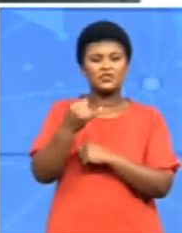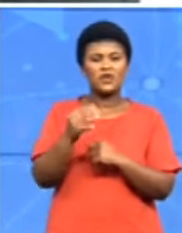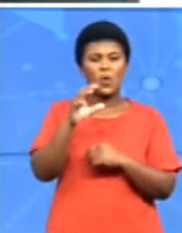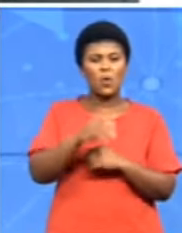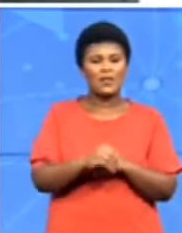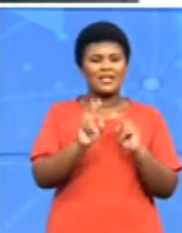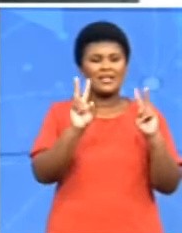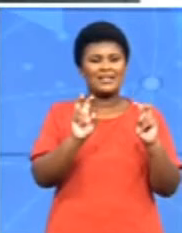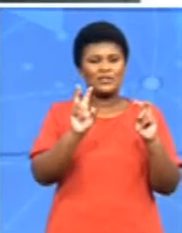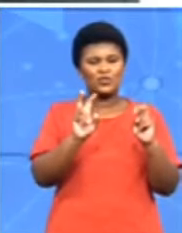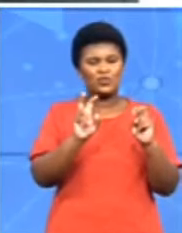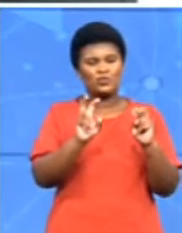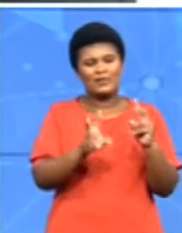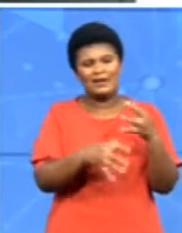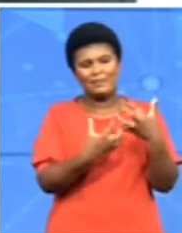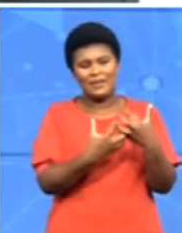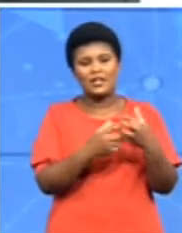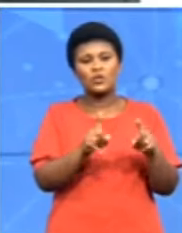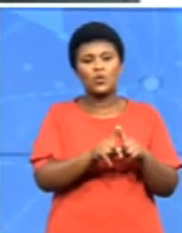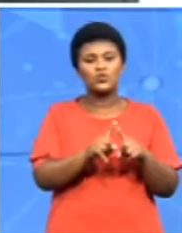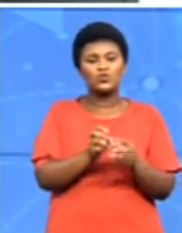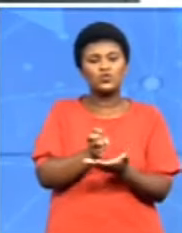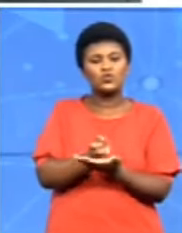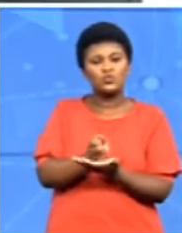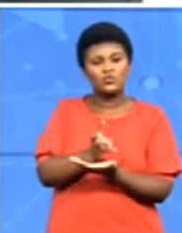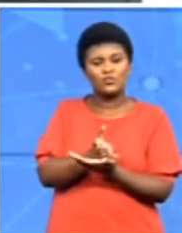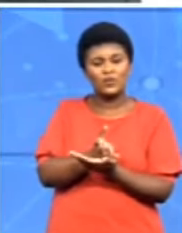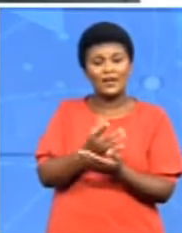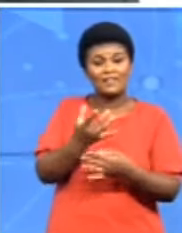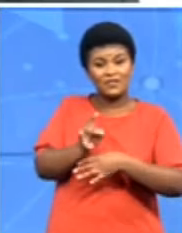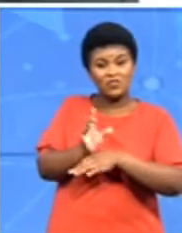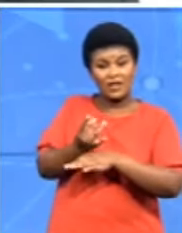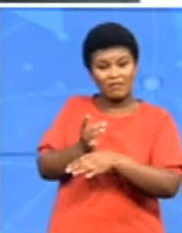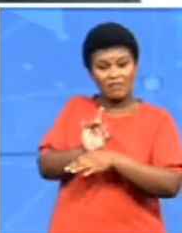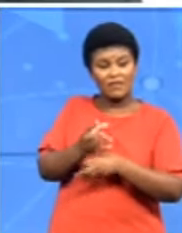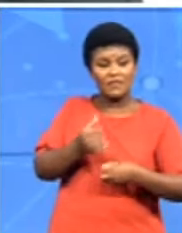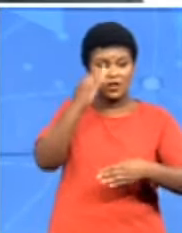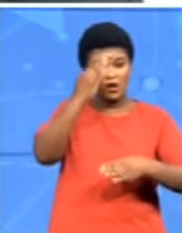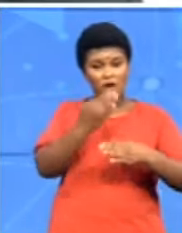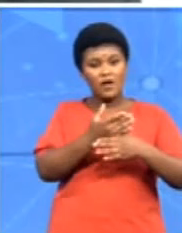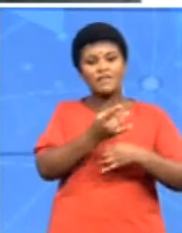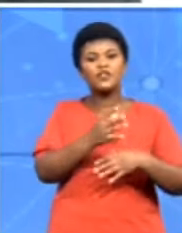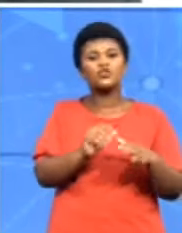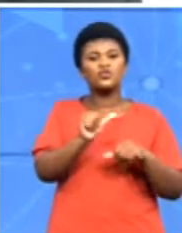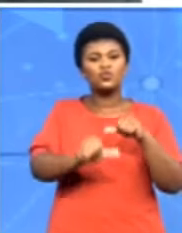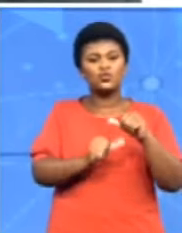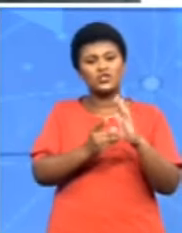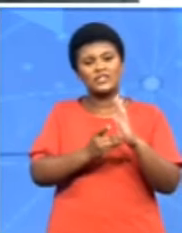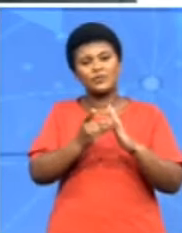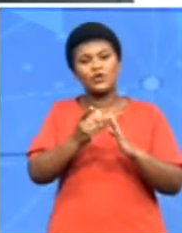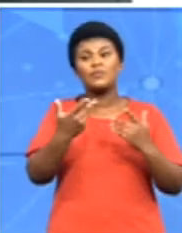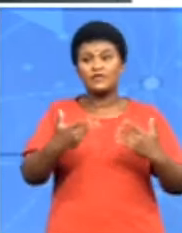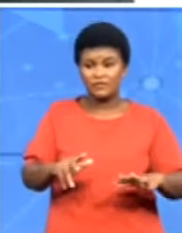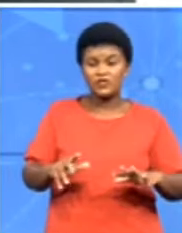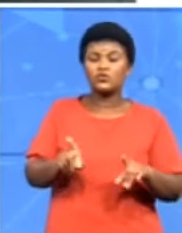psychosocial support that you need, counseling, etc. That has been in place. Social development has been hands-on in that. Thanks to our municipalities,